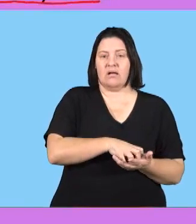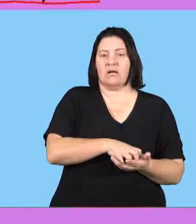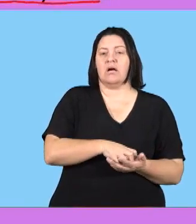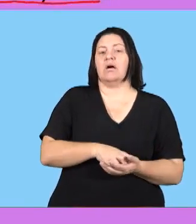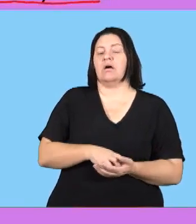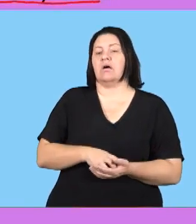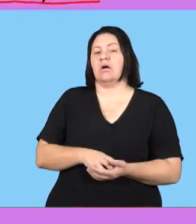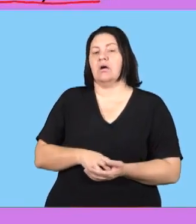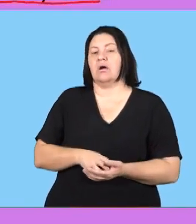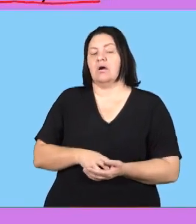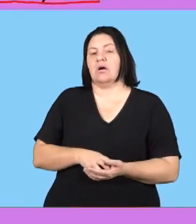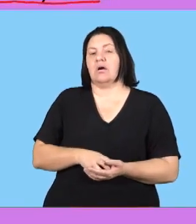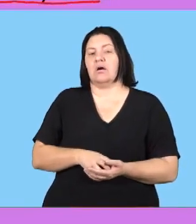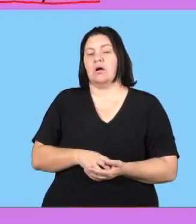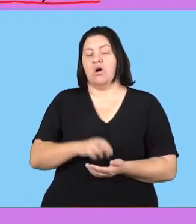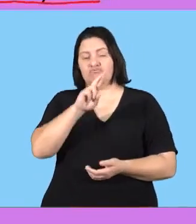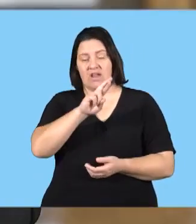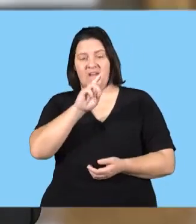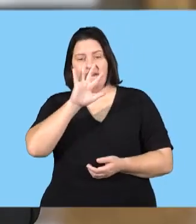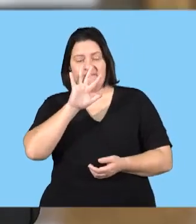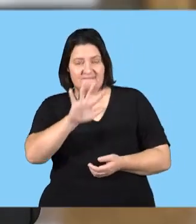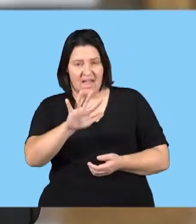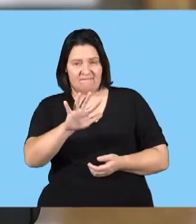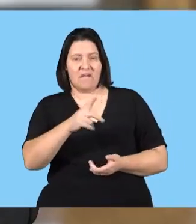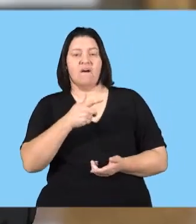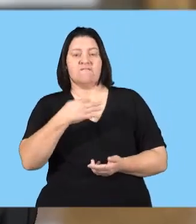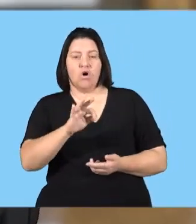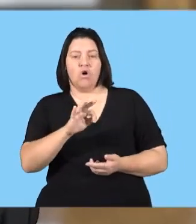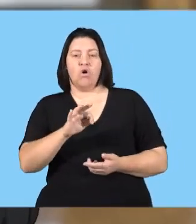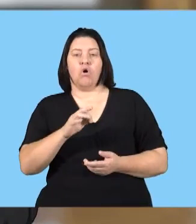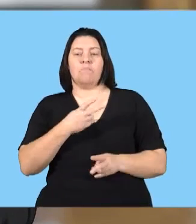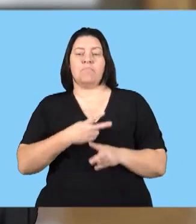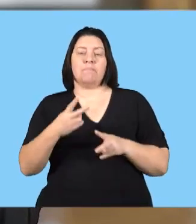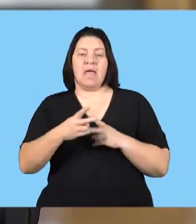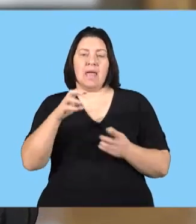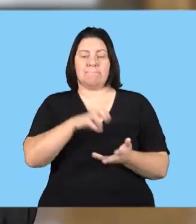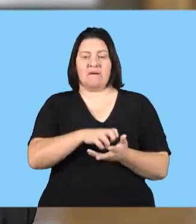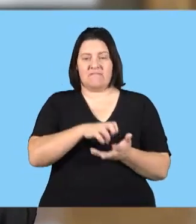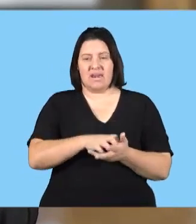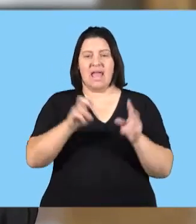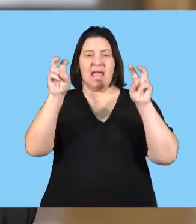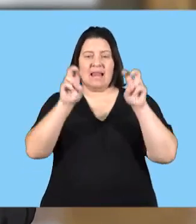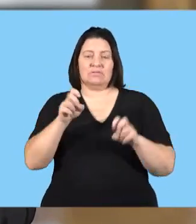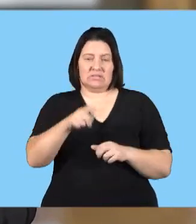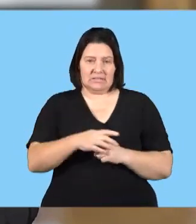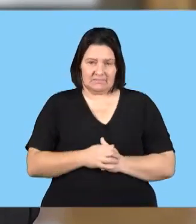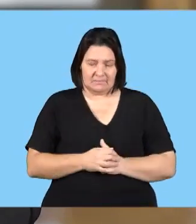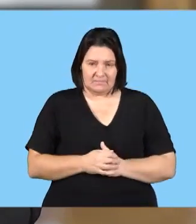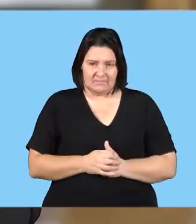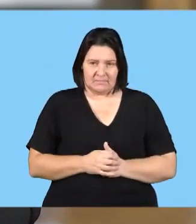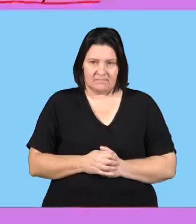therefore 5 rand. That is the cost for preparing 1